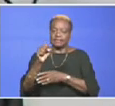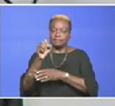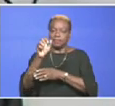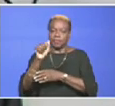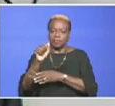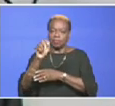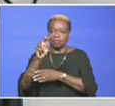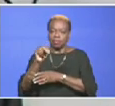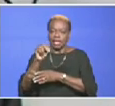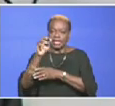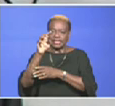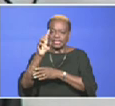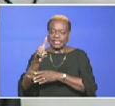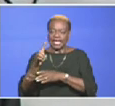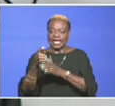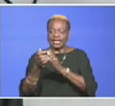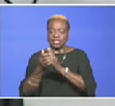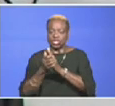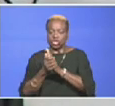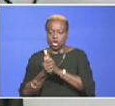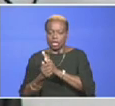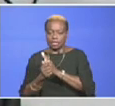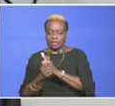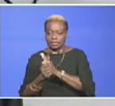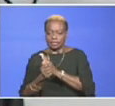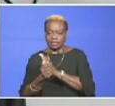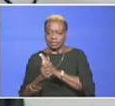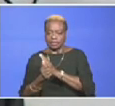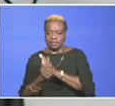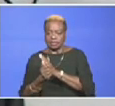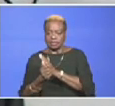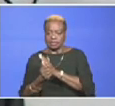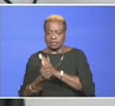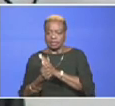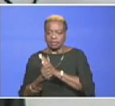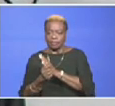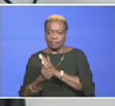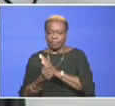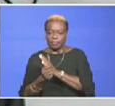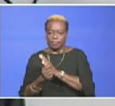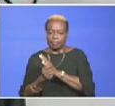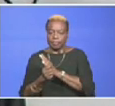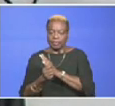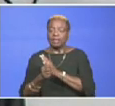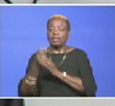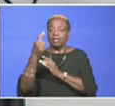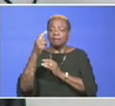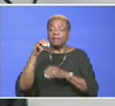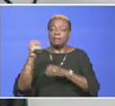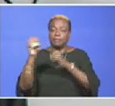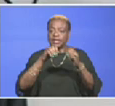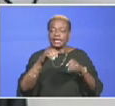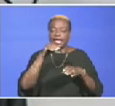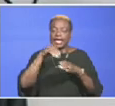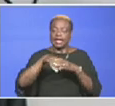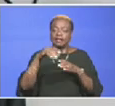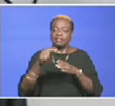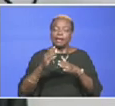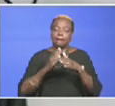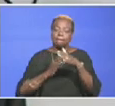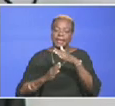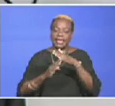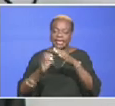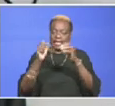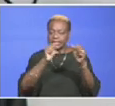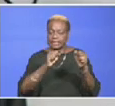want to accumulate those large amounts, the banking system is where those money should be put. The emphasis